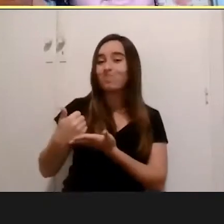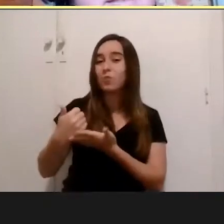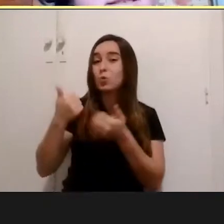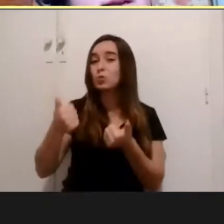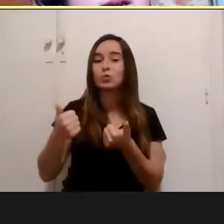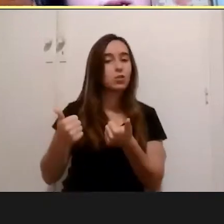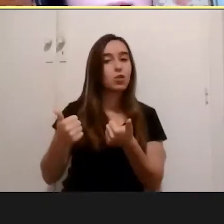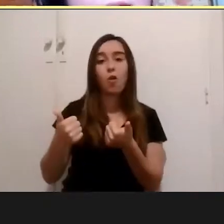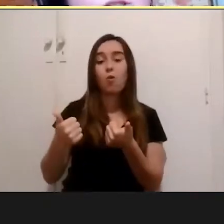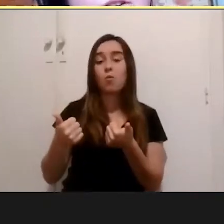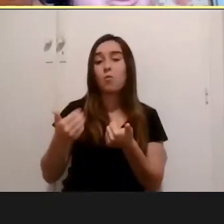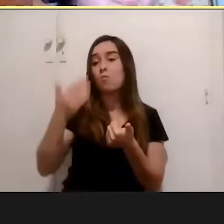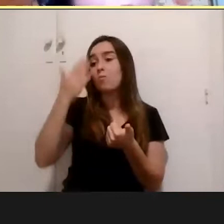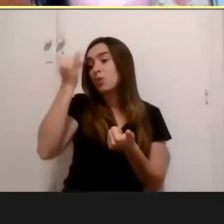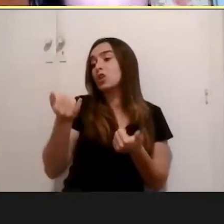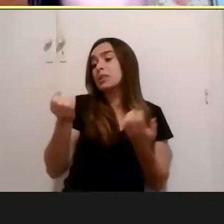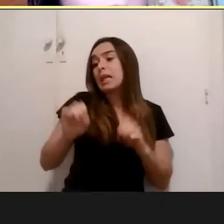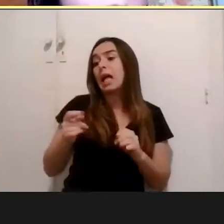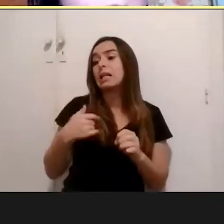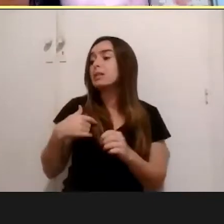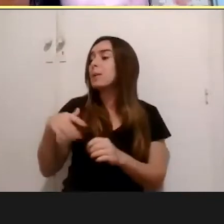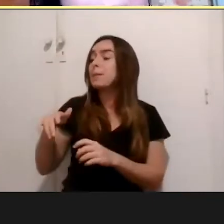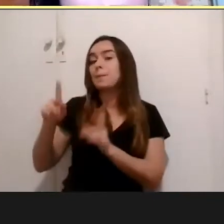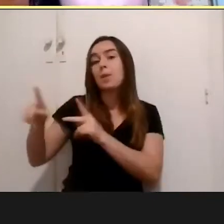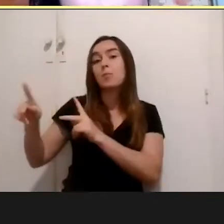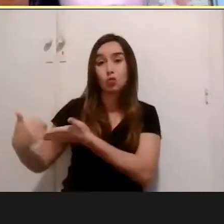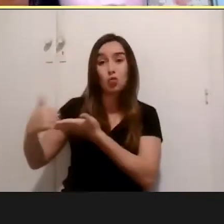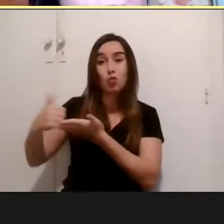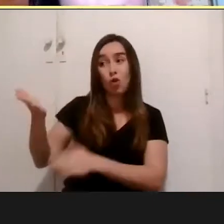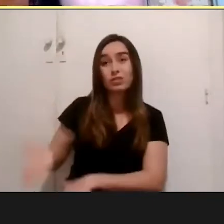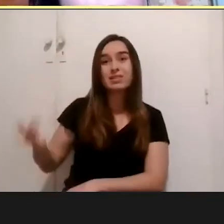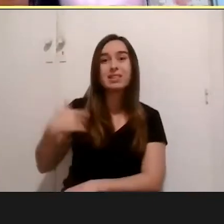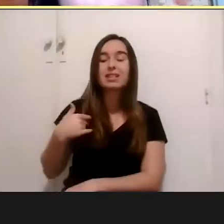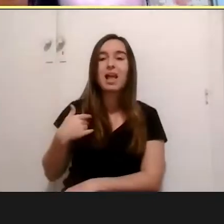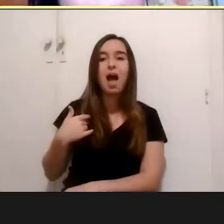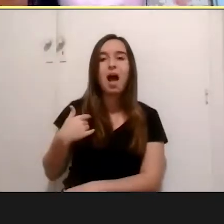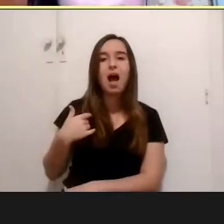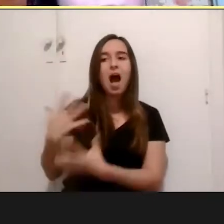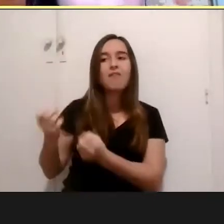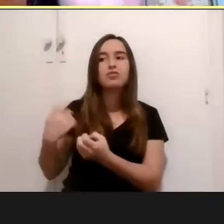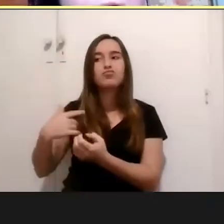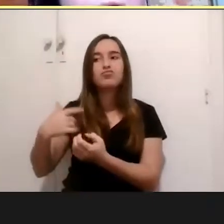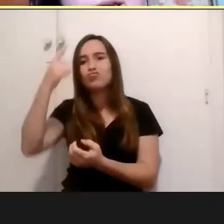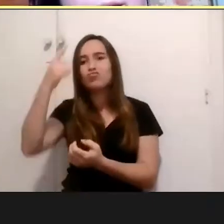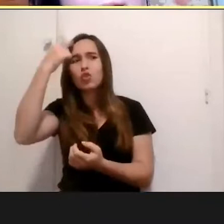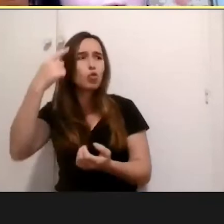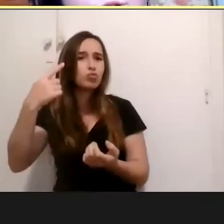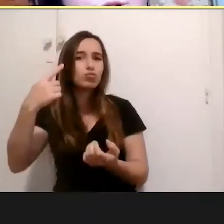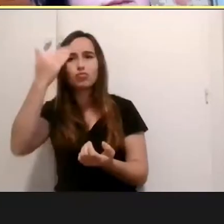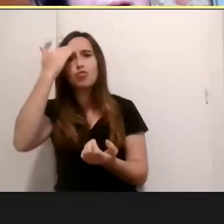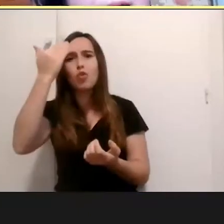skills of supporting persons. So in general, in the case of people with